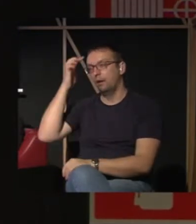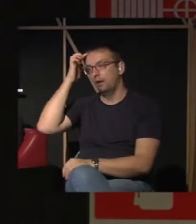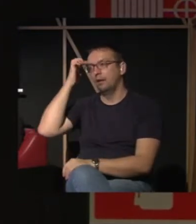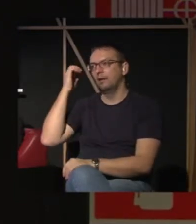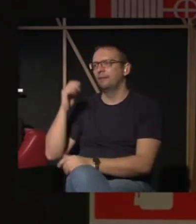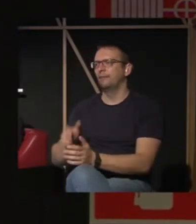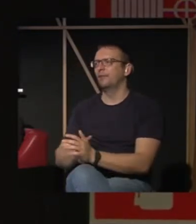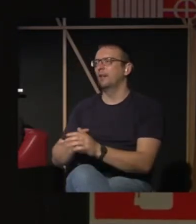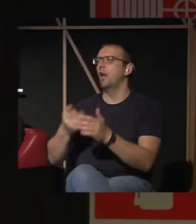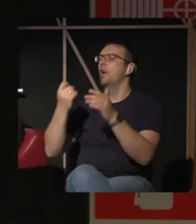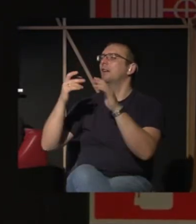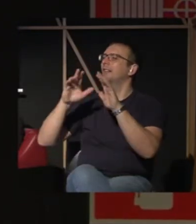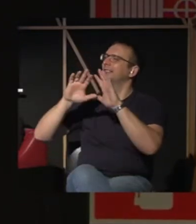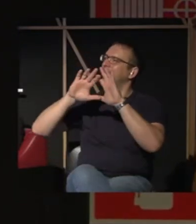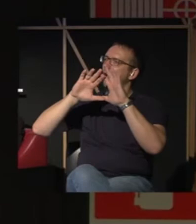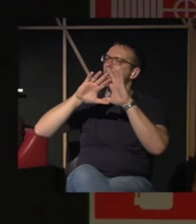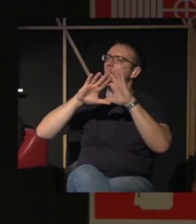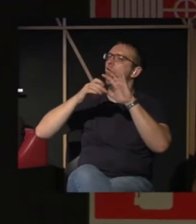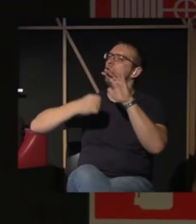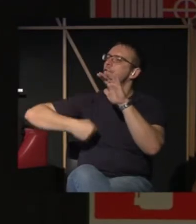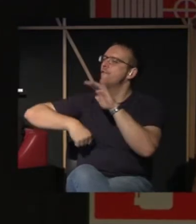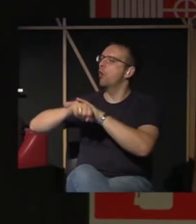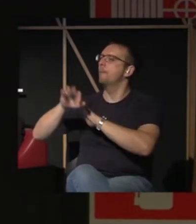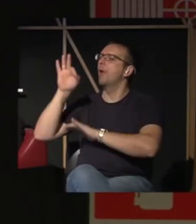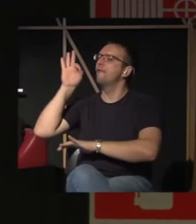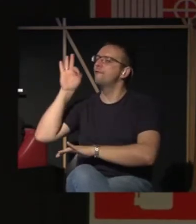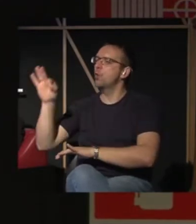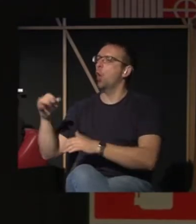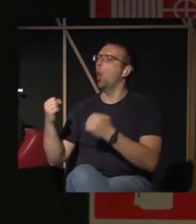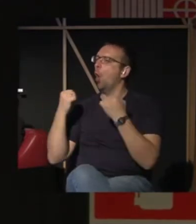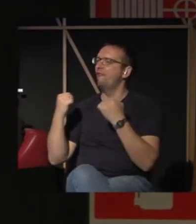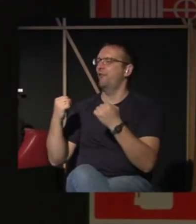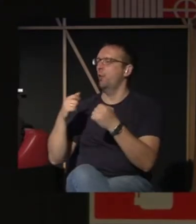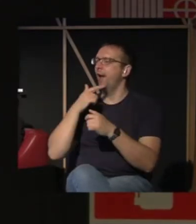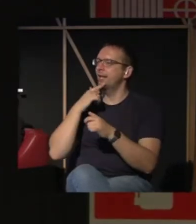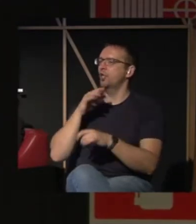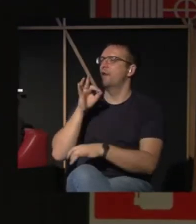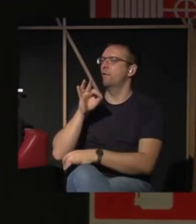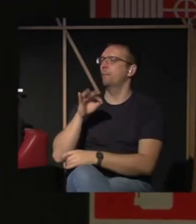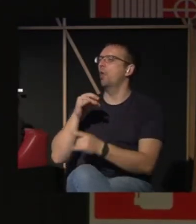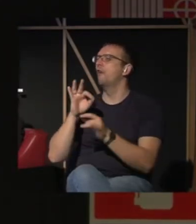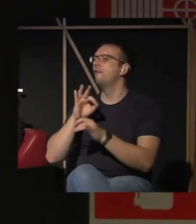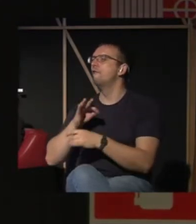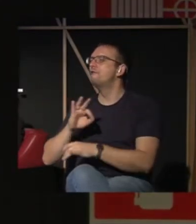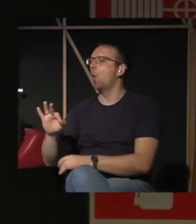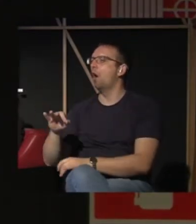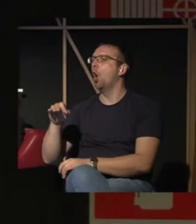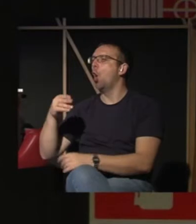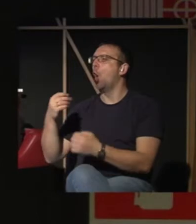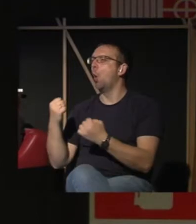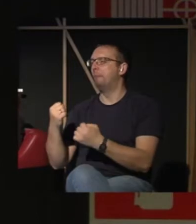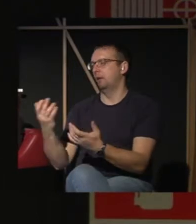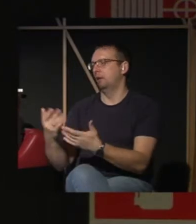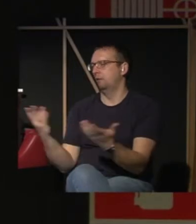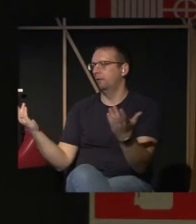Up participated in. I'm not sure if Downside Up is here with us today. But these are parallel projects that we